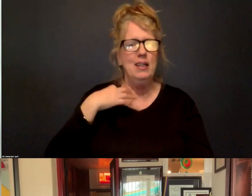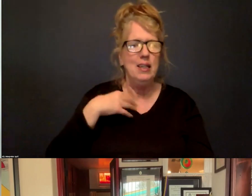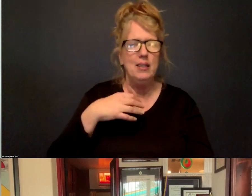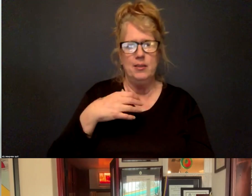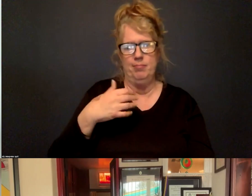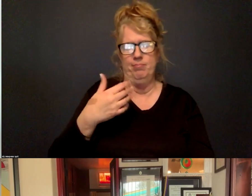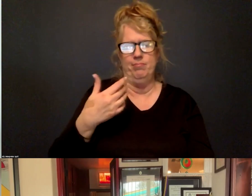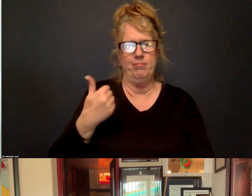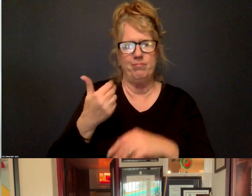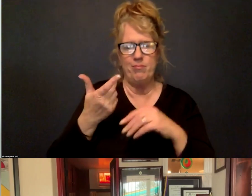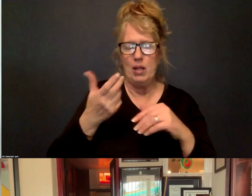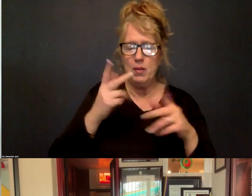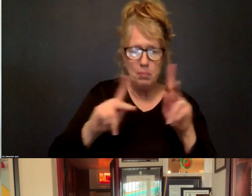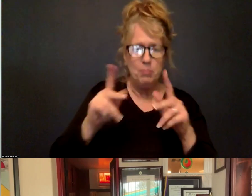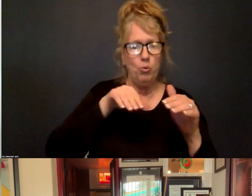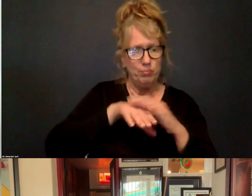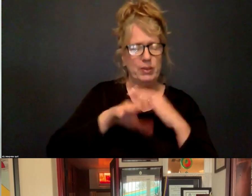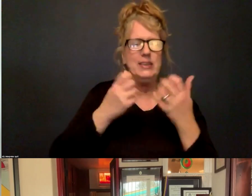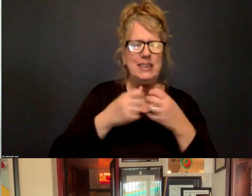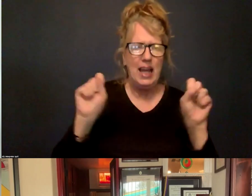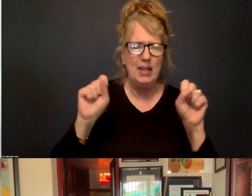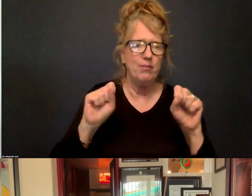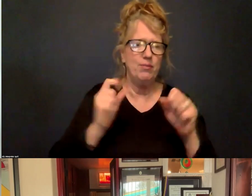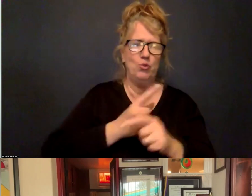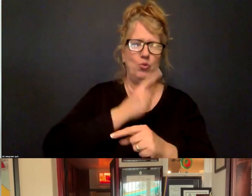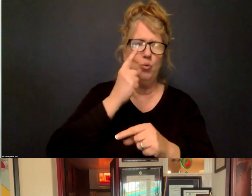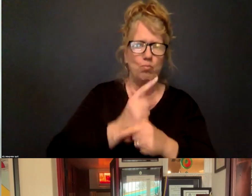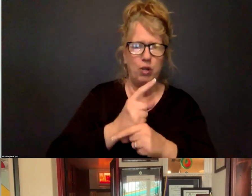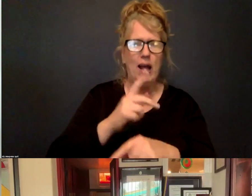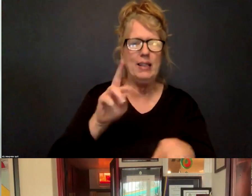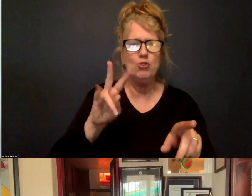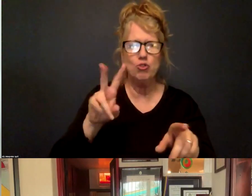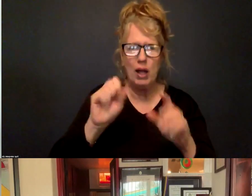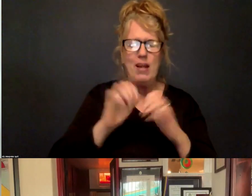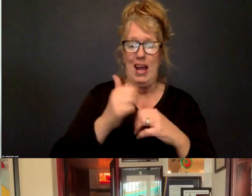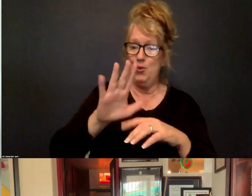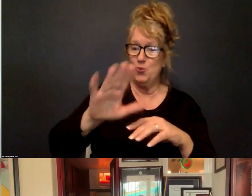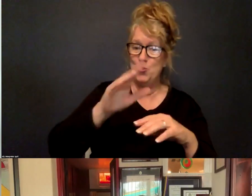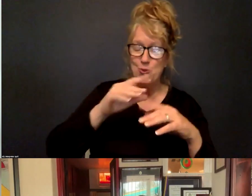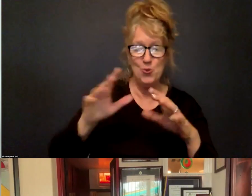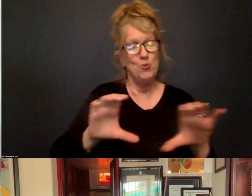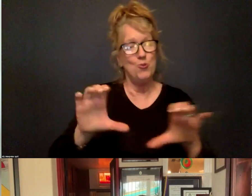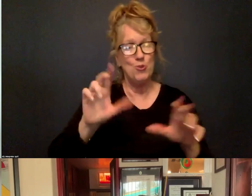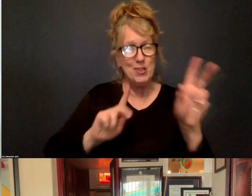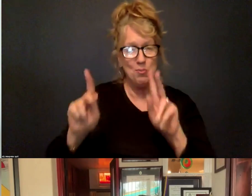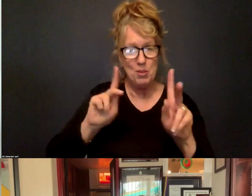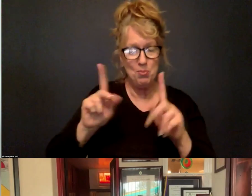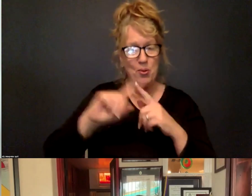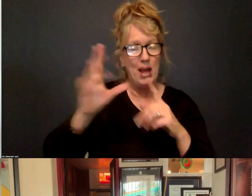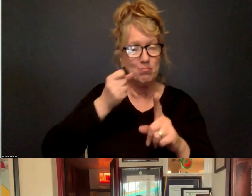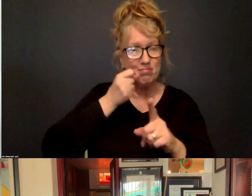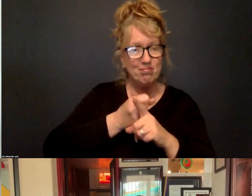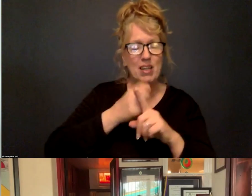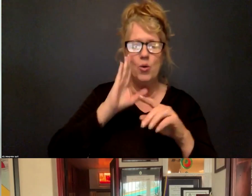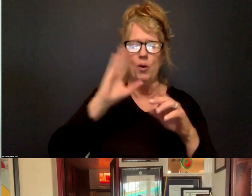and people would be safe. And you're so right, Travis, and that how you treat people has an impact on how that's going to